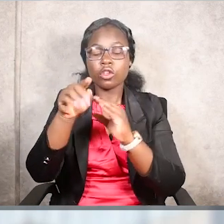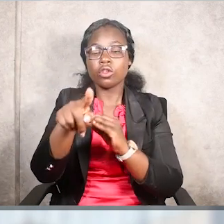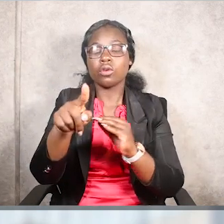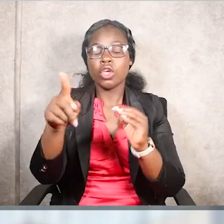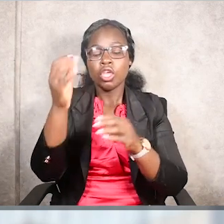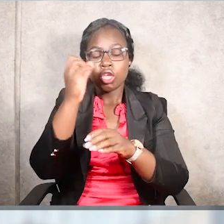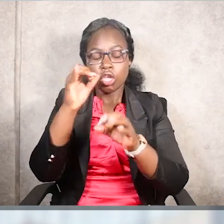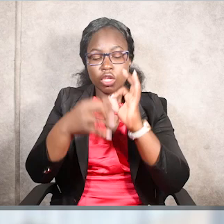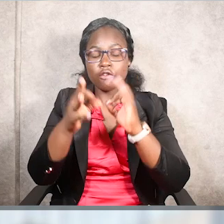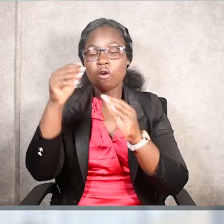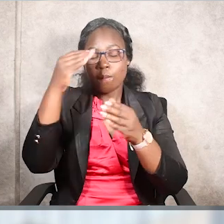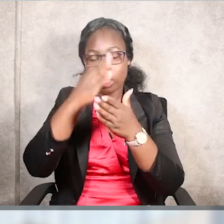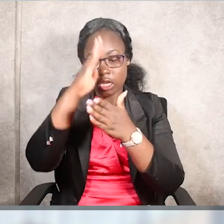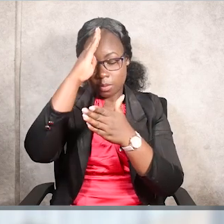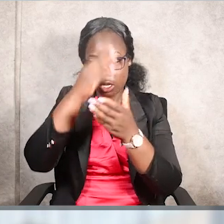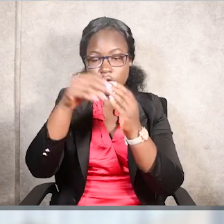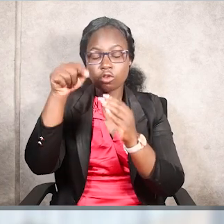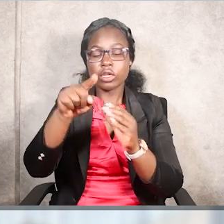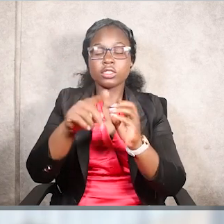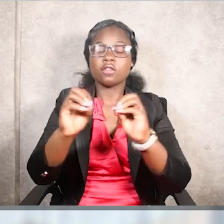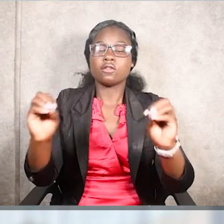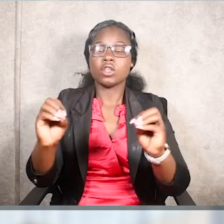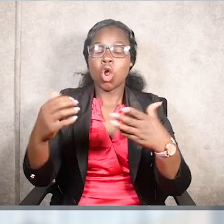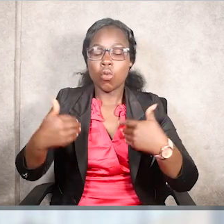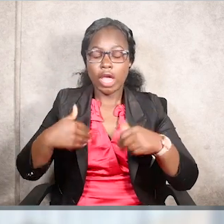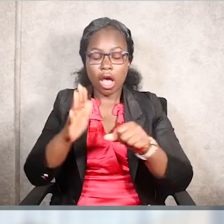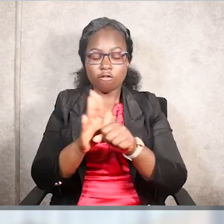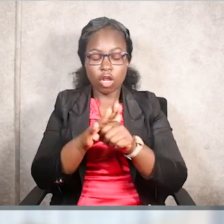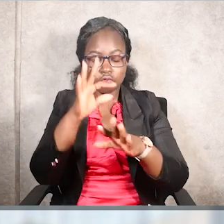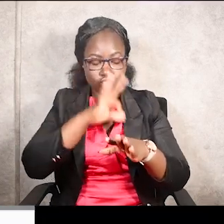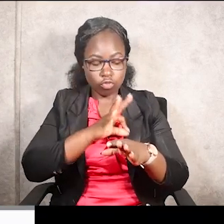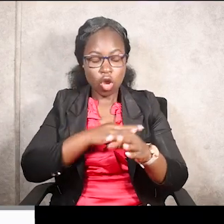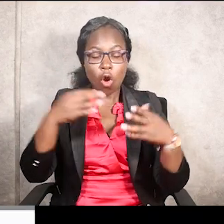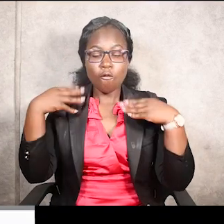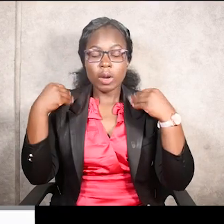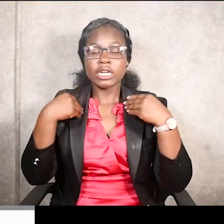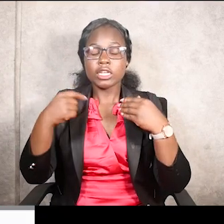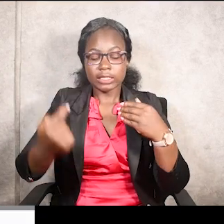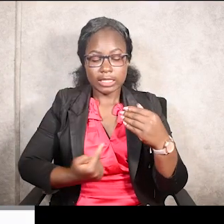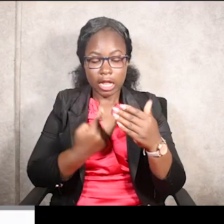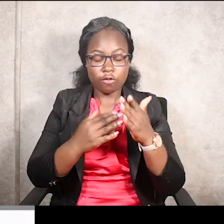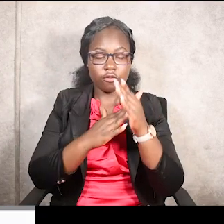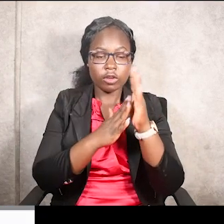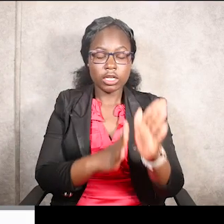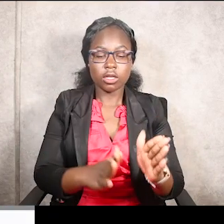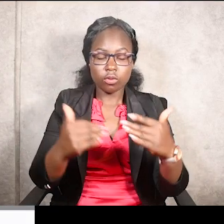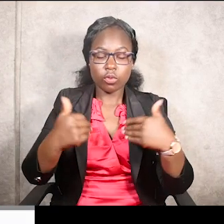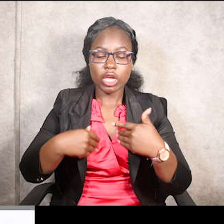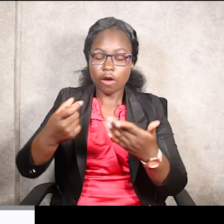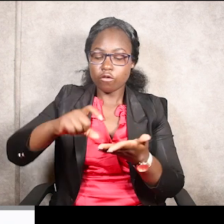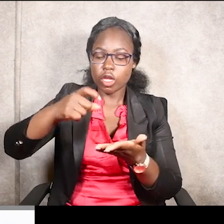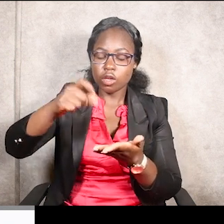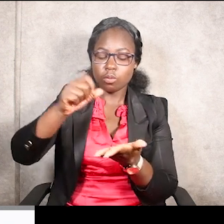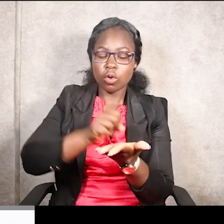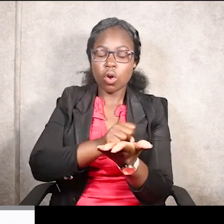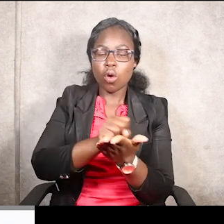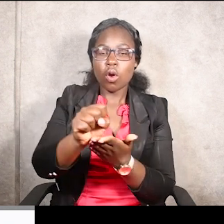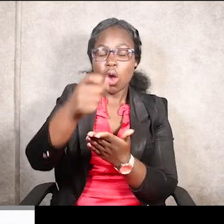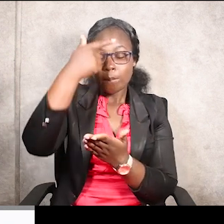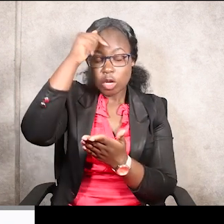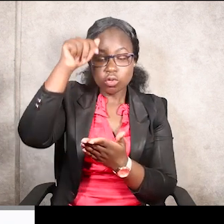in yourself. There are many benefits of practicing self-leadership. There will be increased productivity